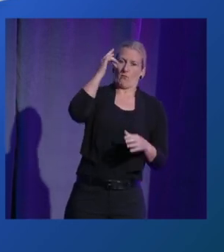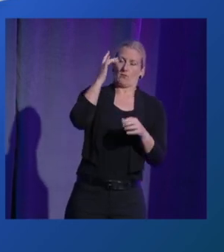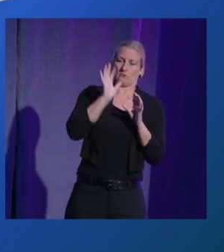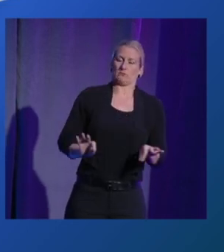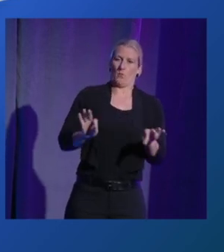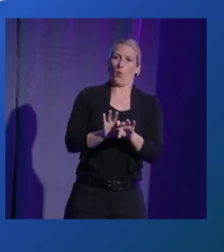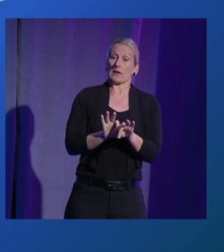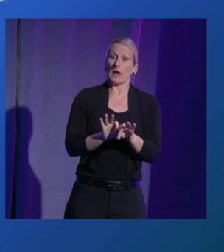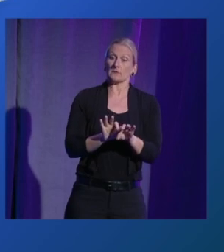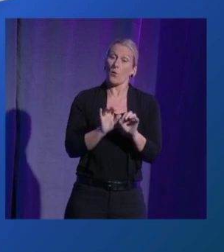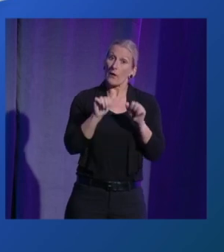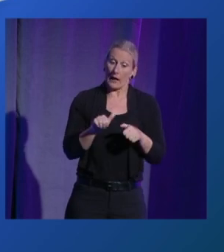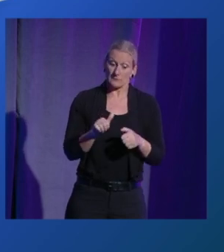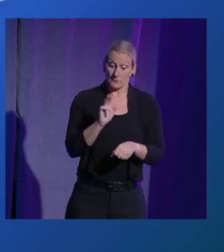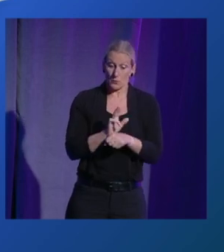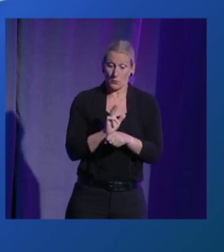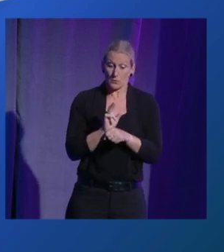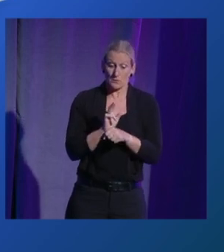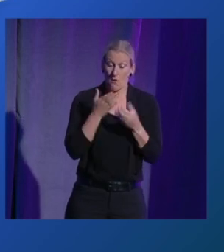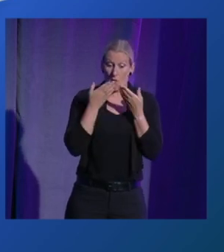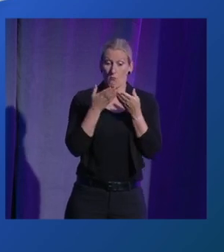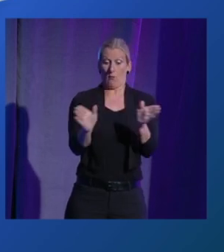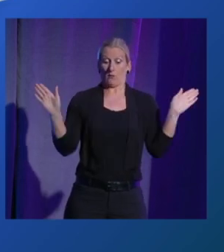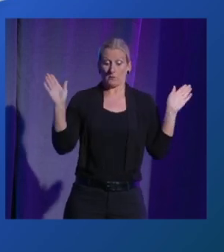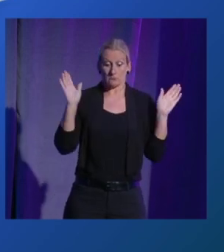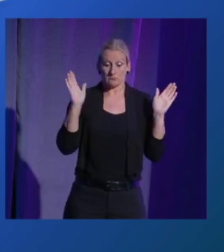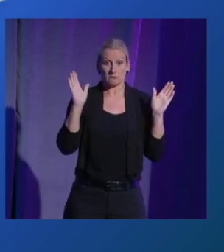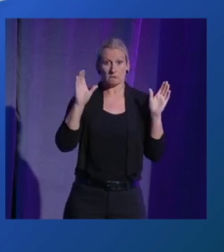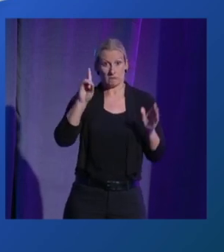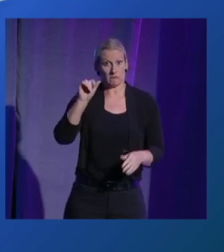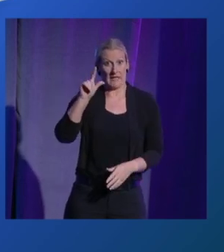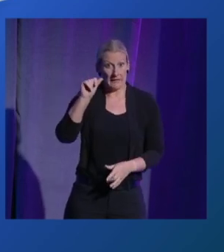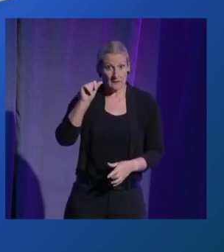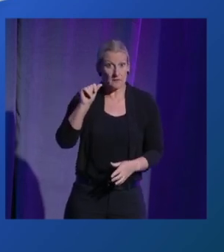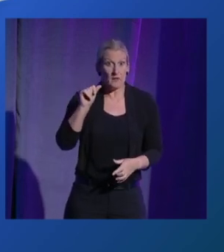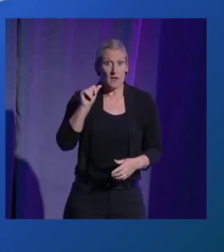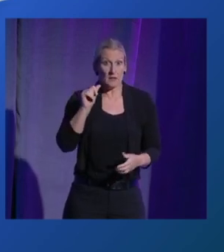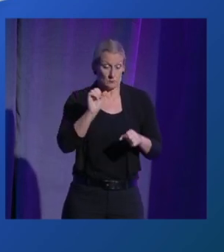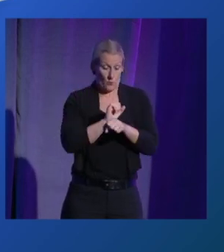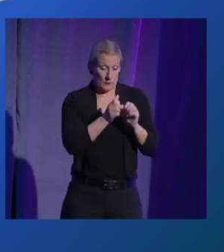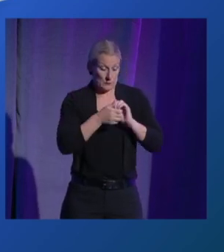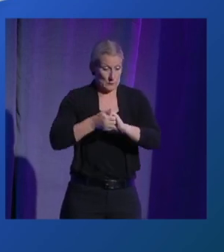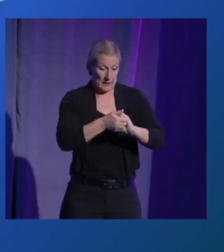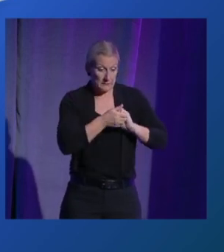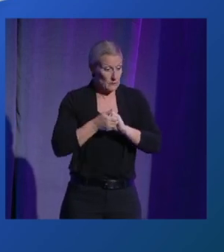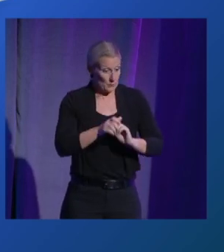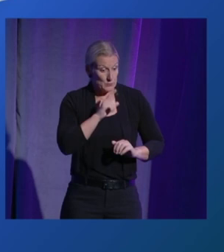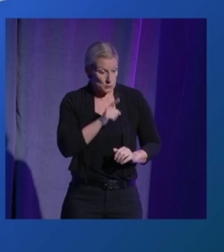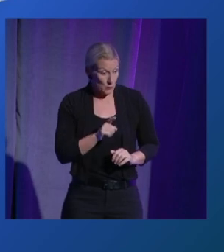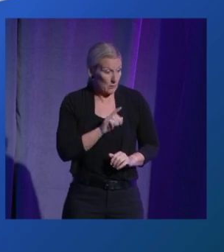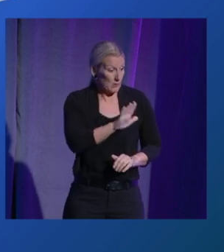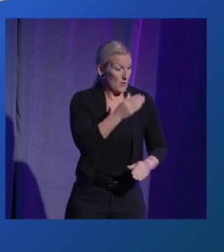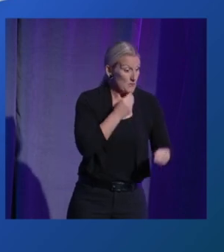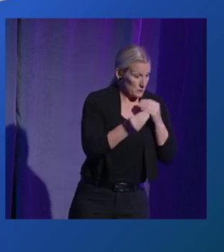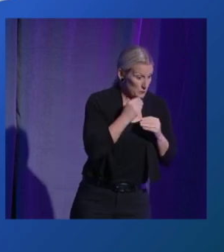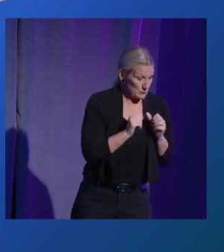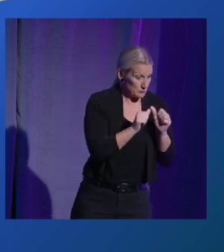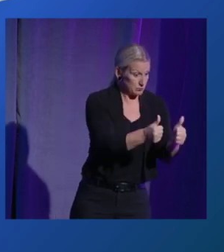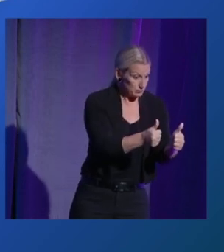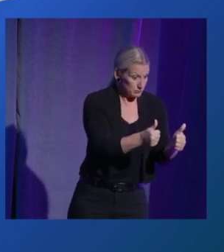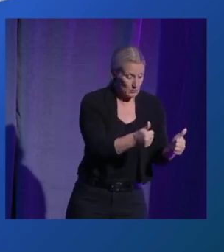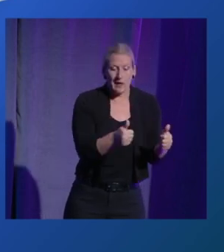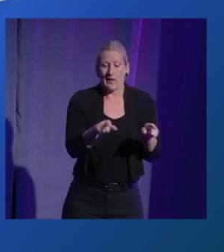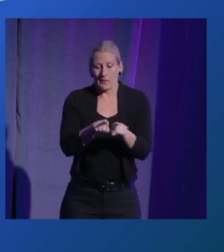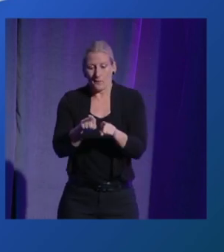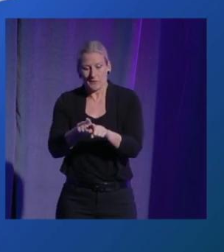data that that you guys are going to hopefully create and deliver to us so in Academia we